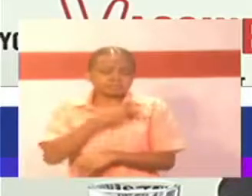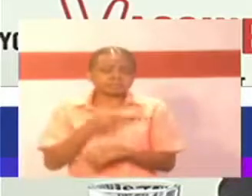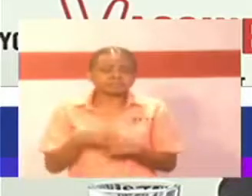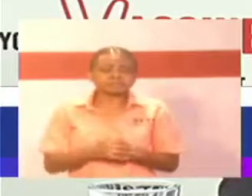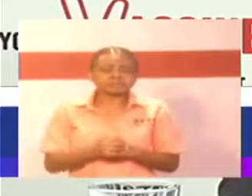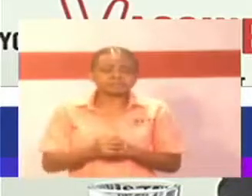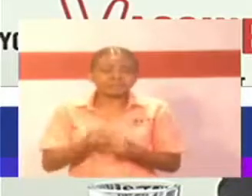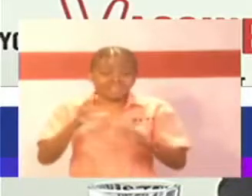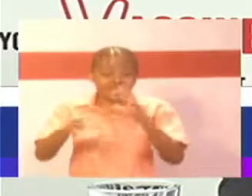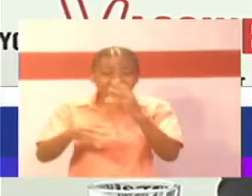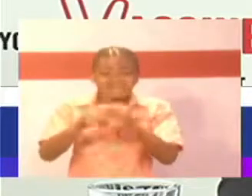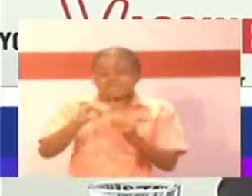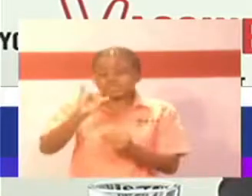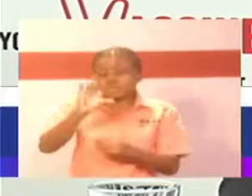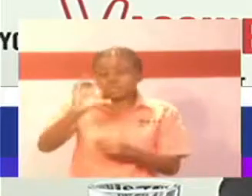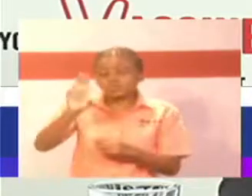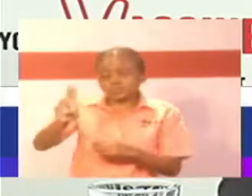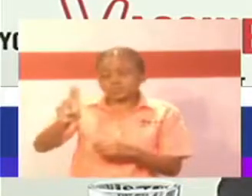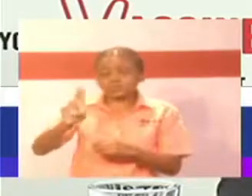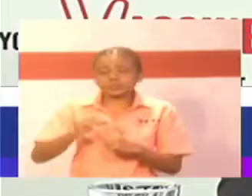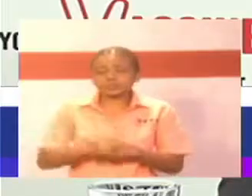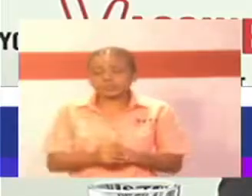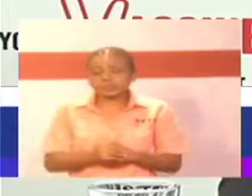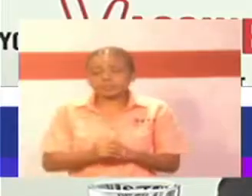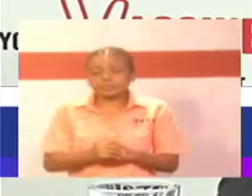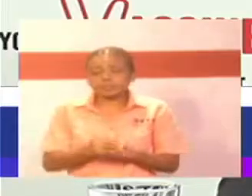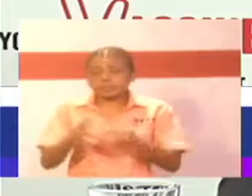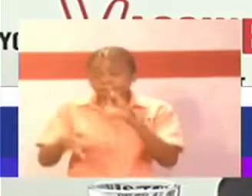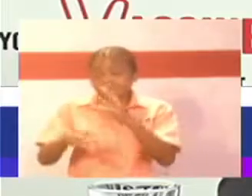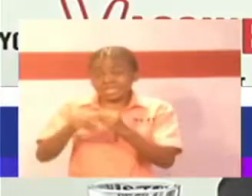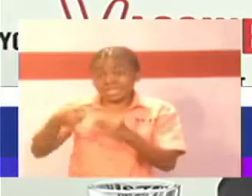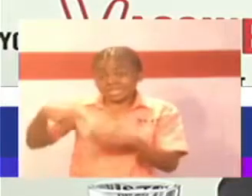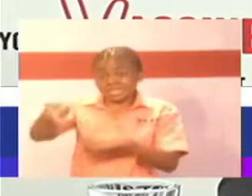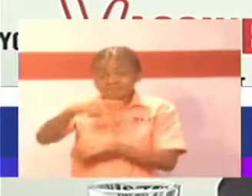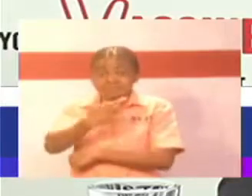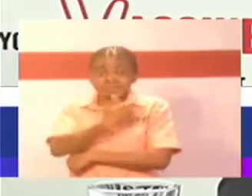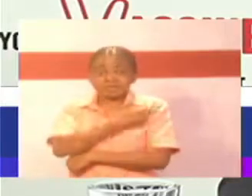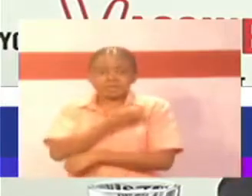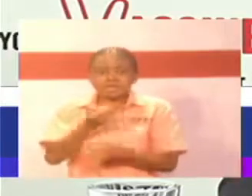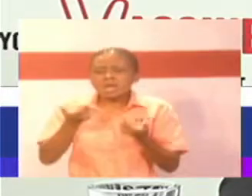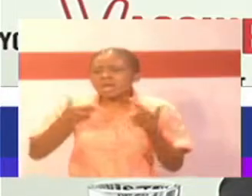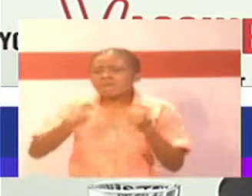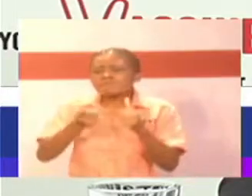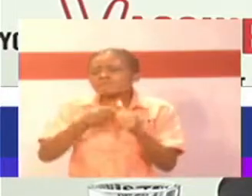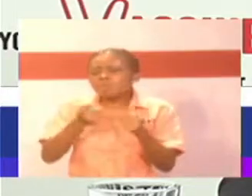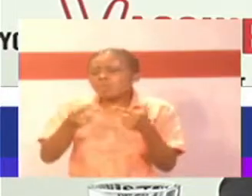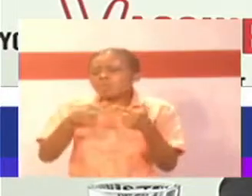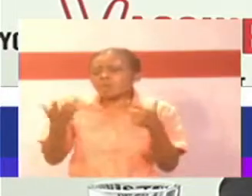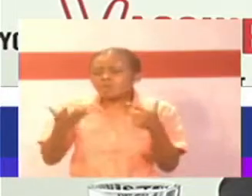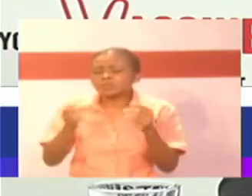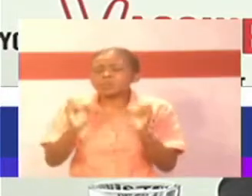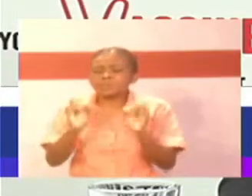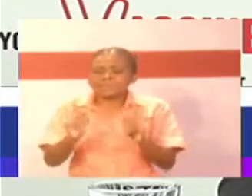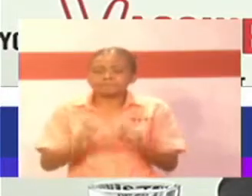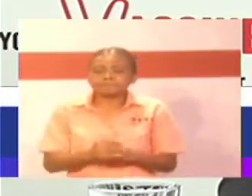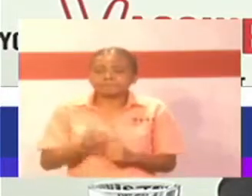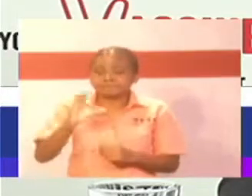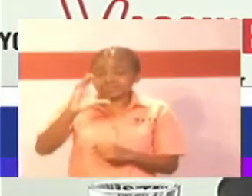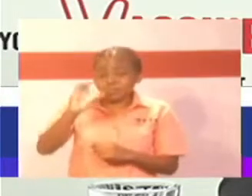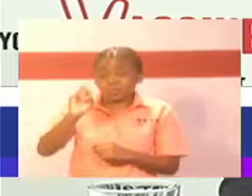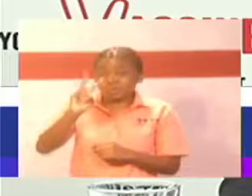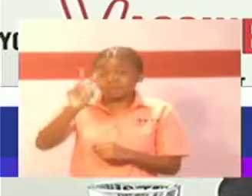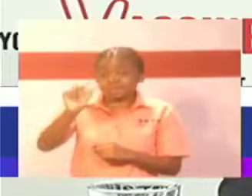care unit, as well as their vaccination status. So at the Couva Medical and Multi-Training